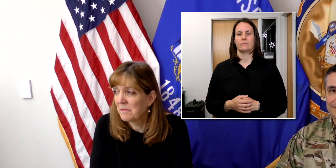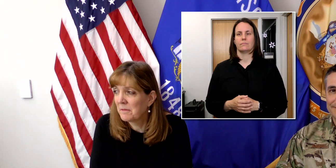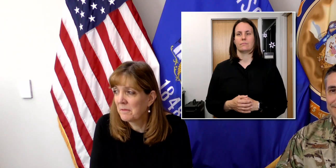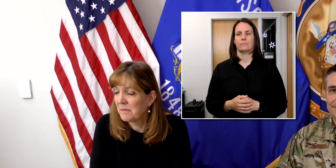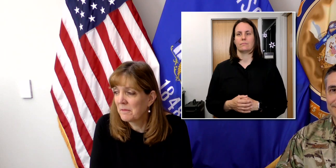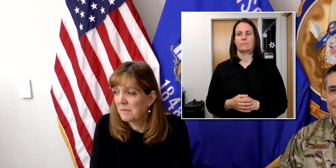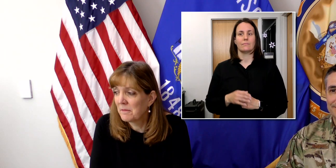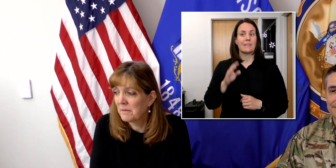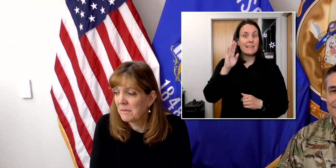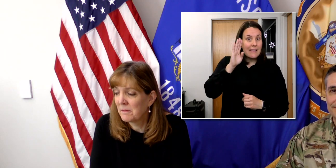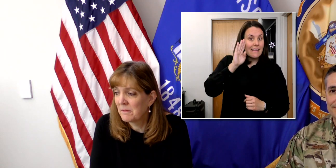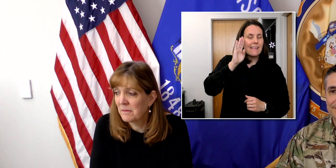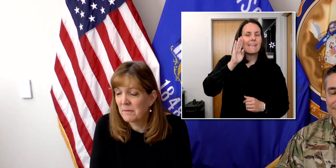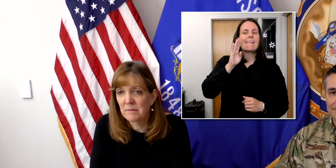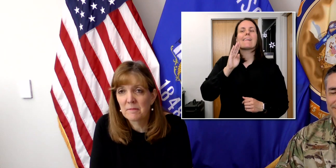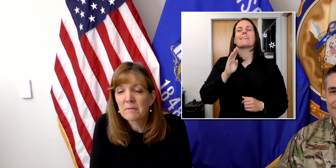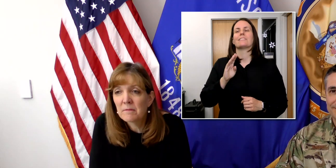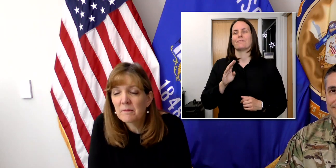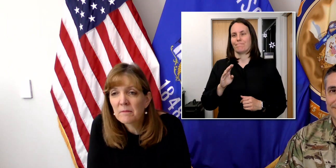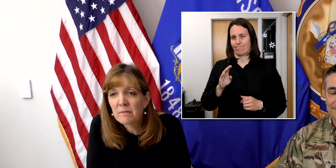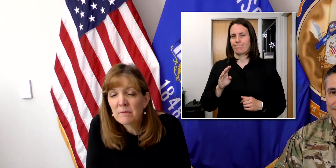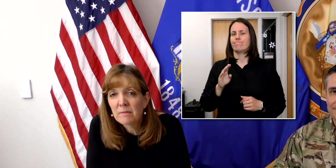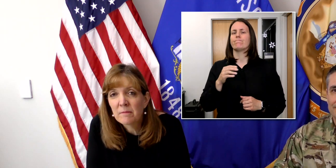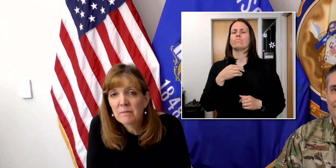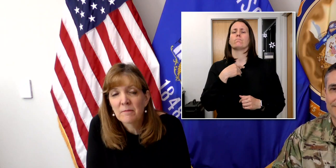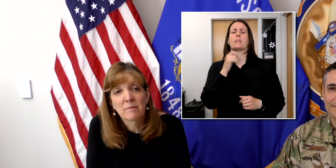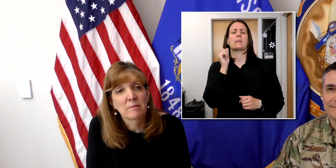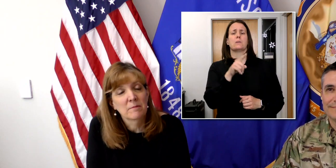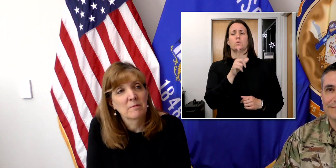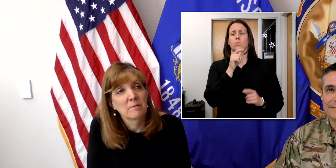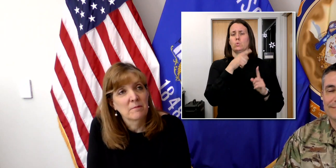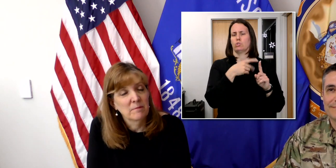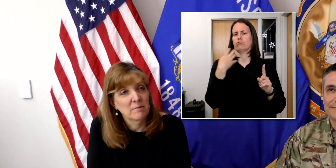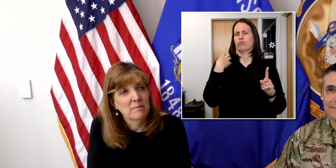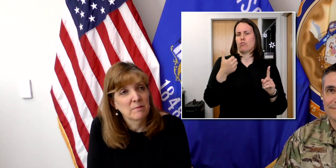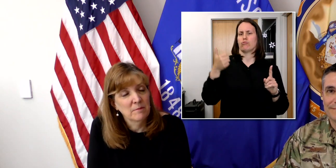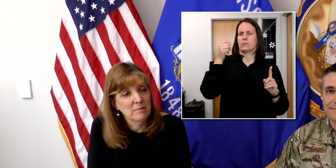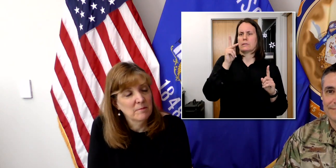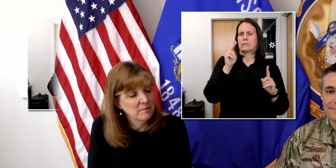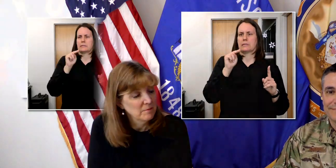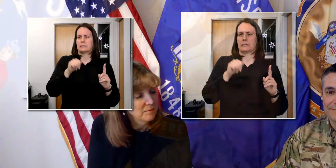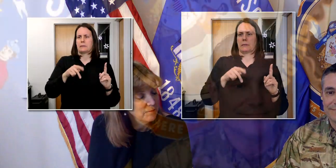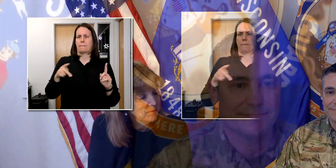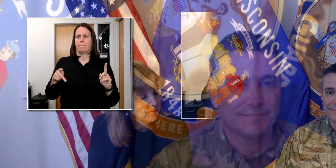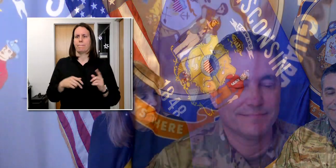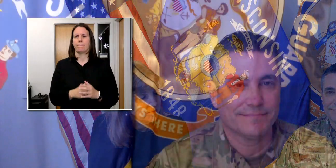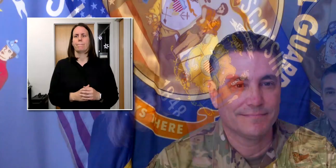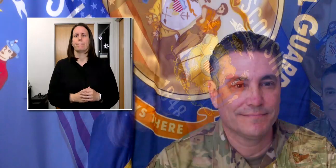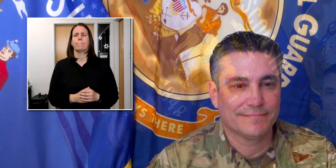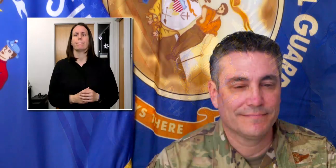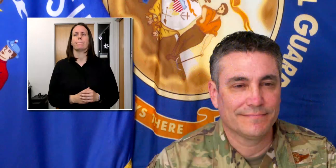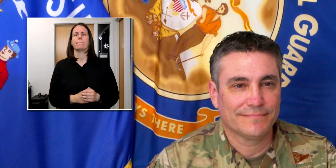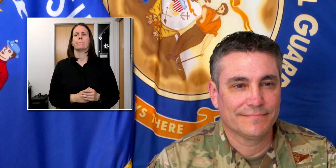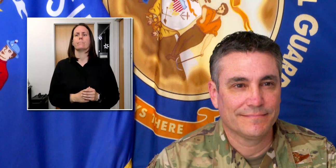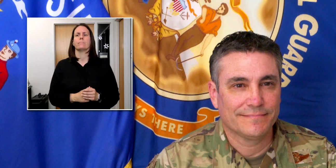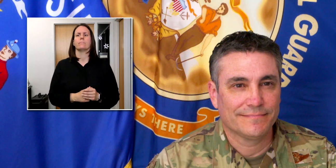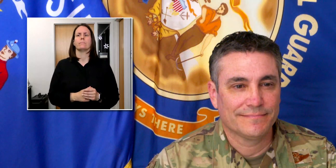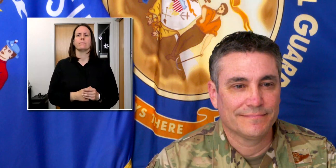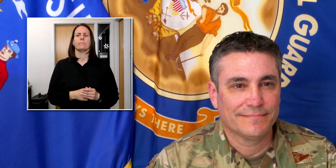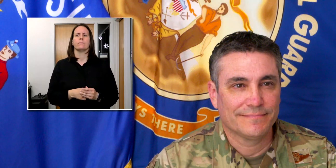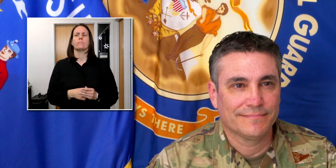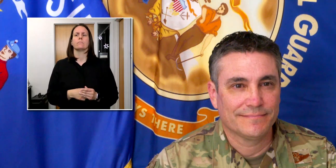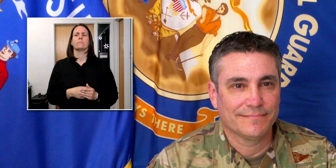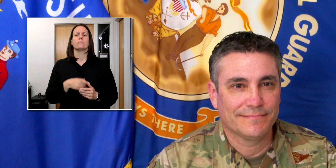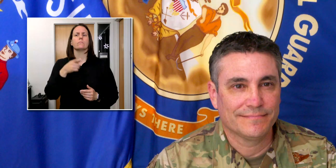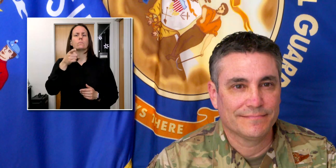This is a question for General Knapp. General Knapp, do you know the current number of Wisconsin National Guard